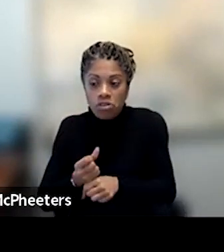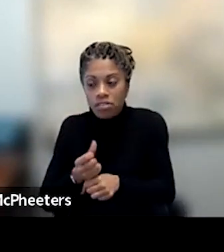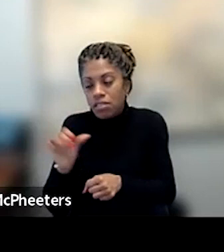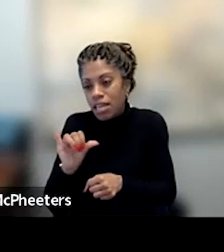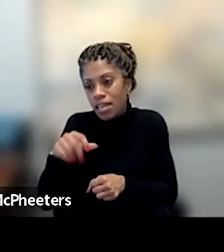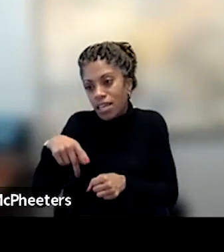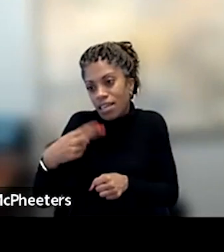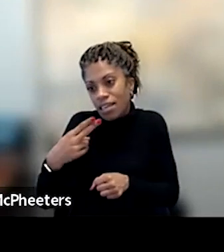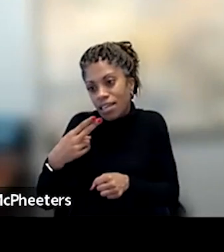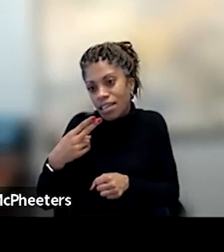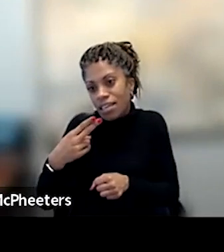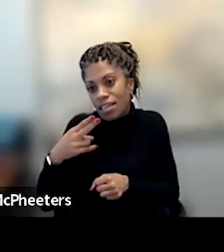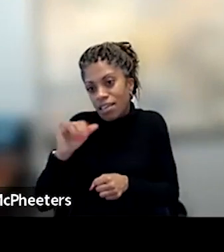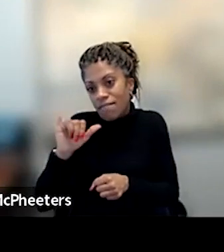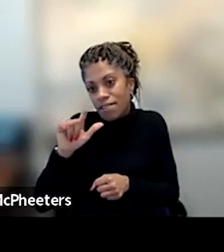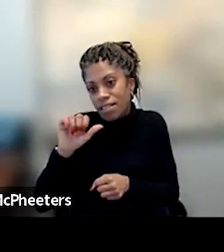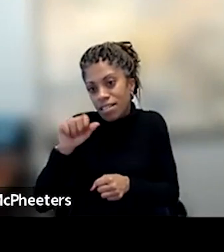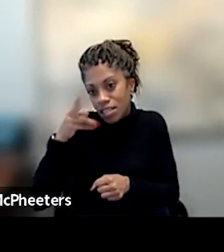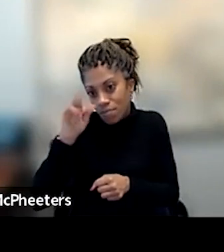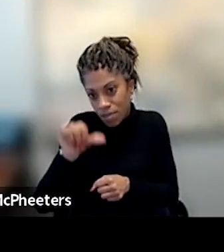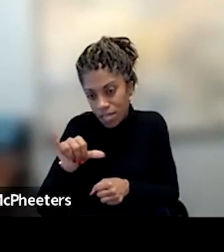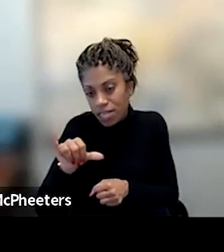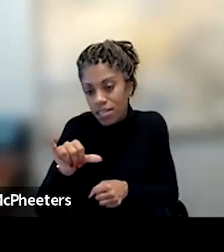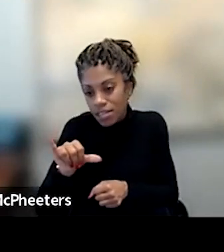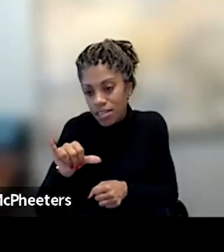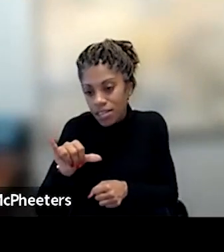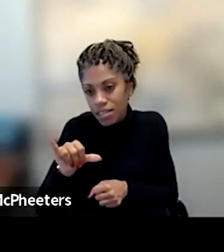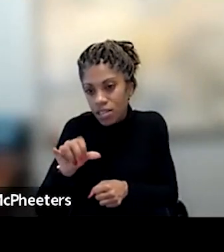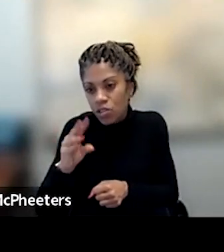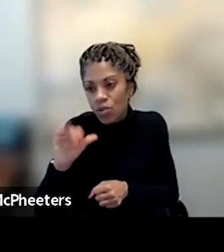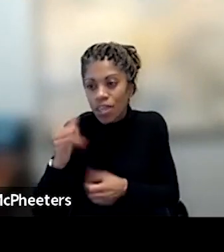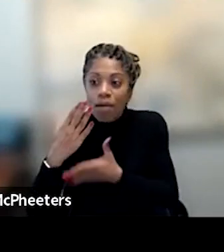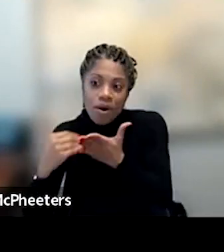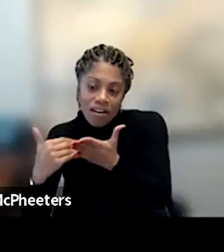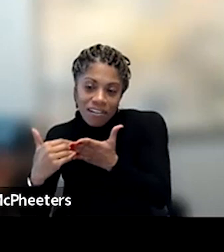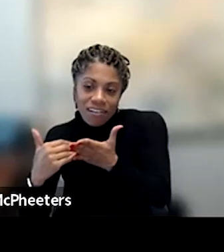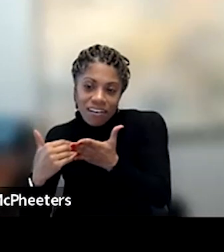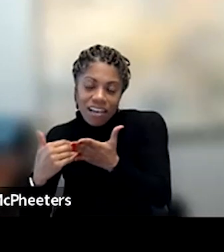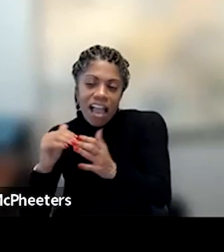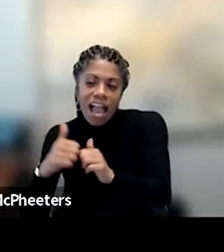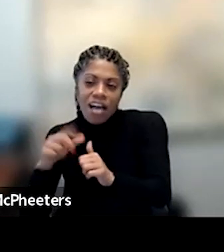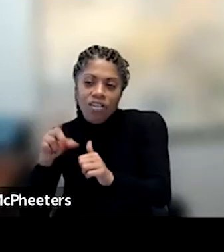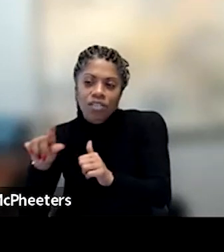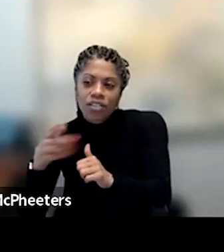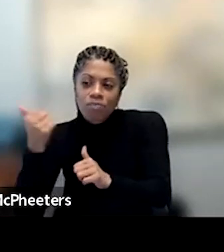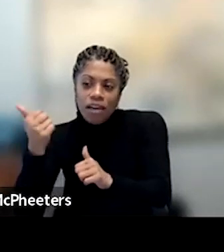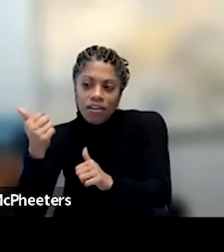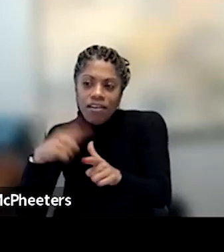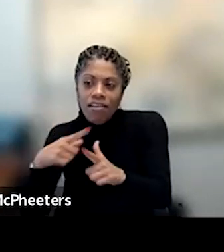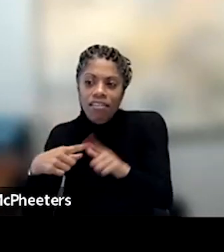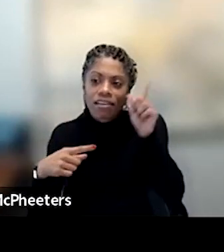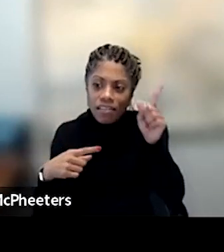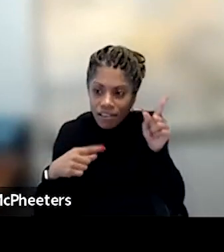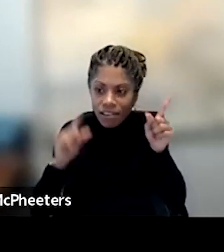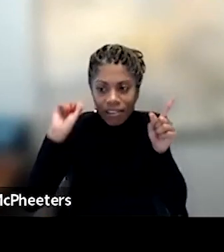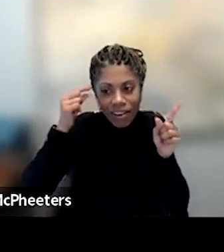is like, what is this philanthropic and the social impact sector, how do they be better stewards of that trust? Like, this is a